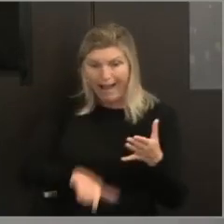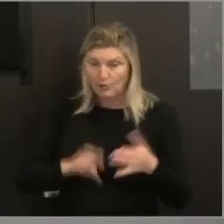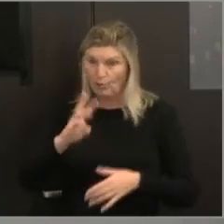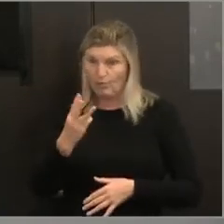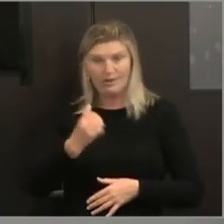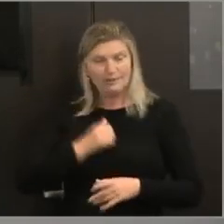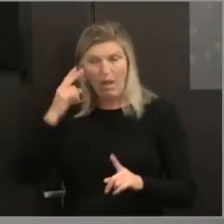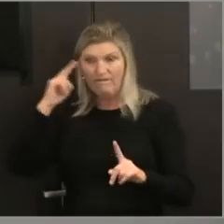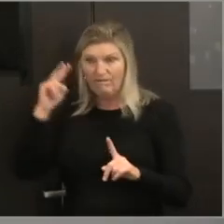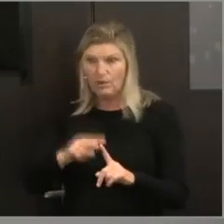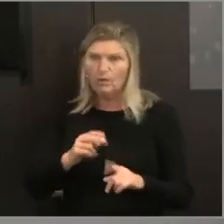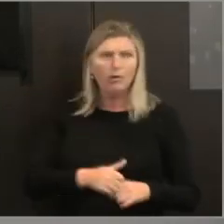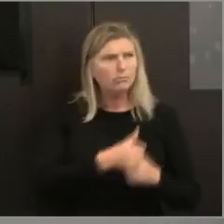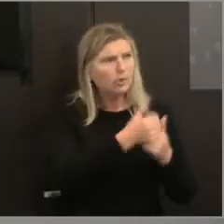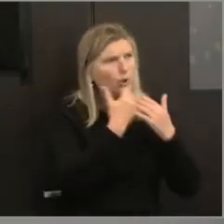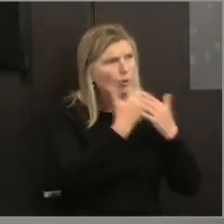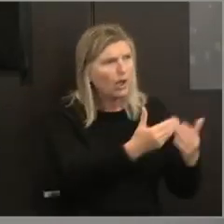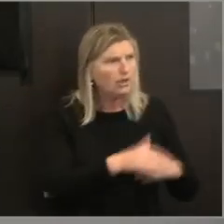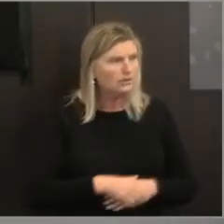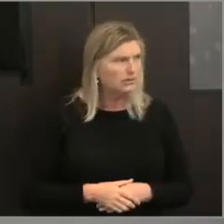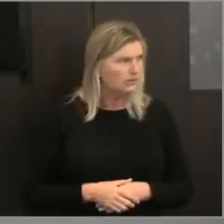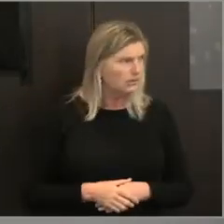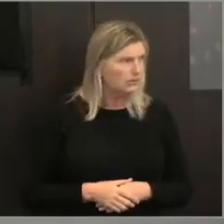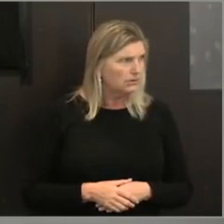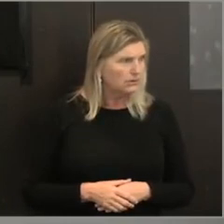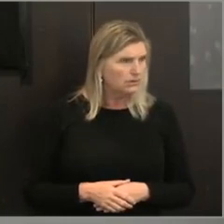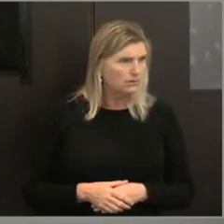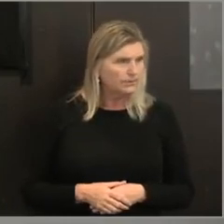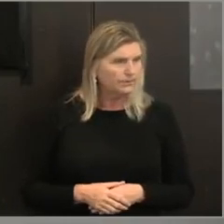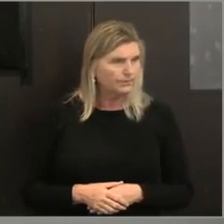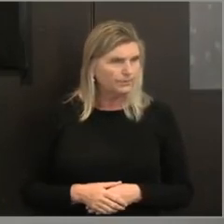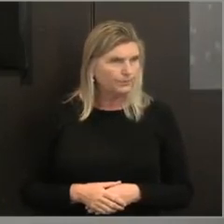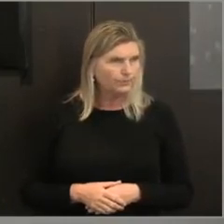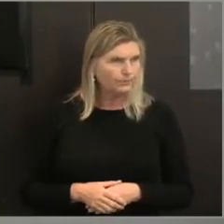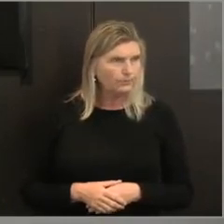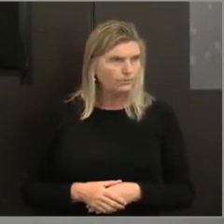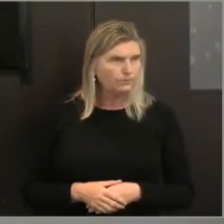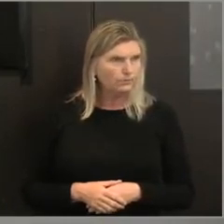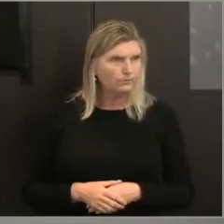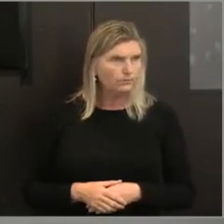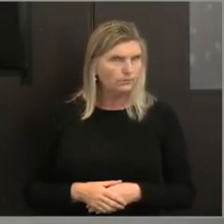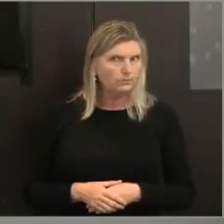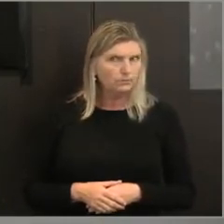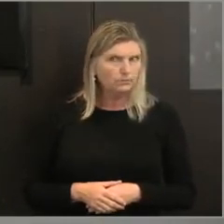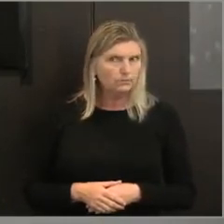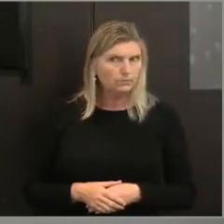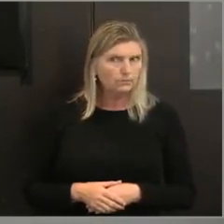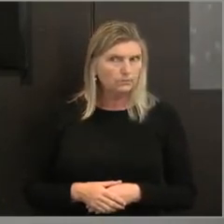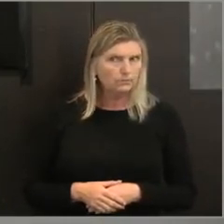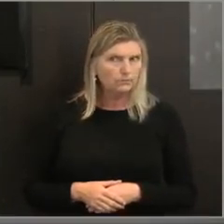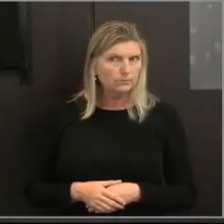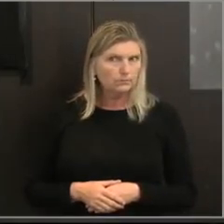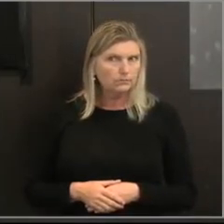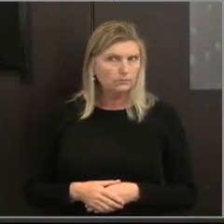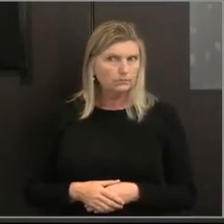Kia ora. Dr. Jackson, you note also that when the Declaration was finally endorsed by